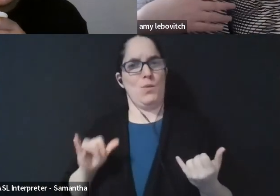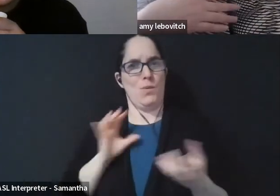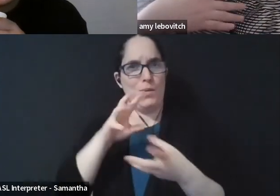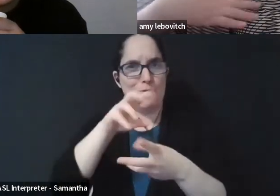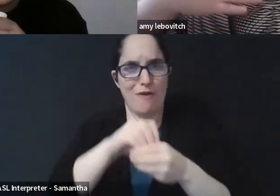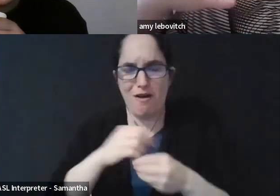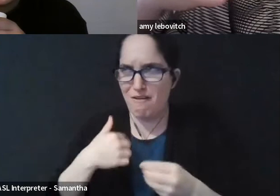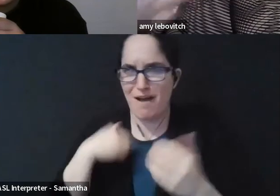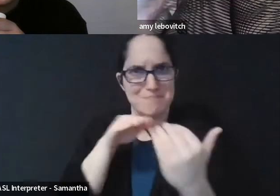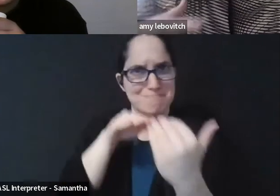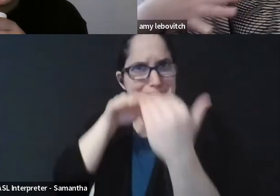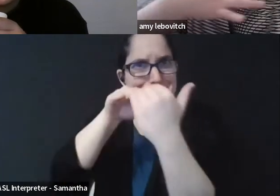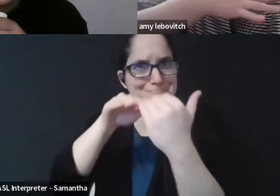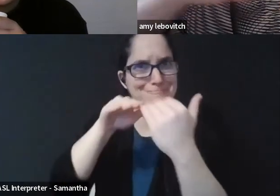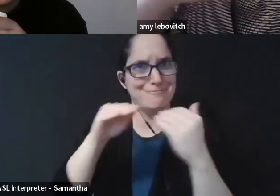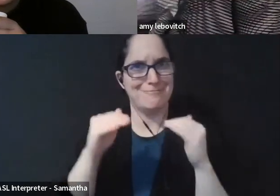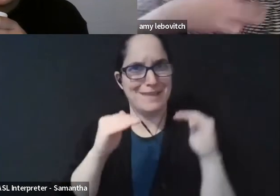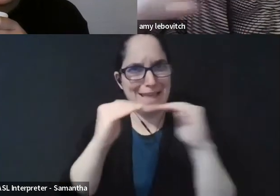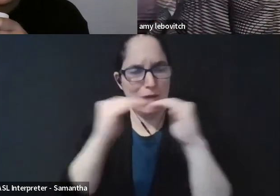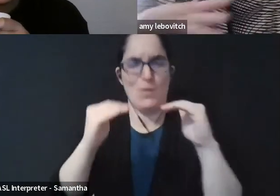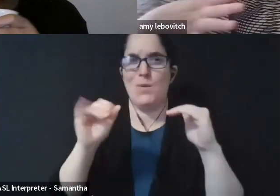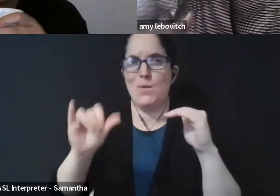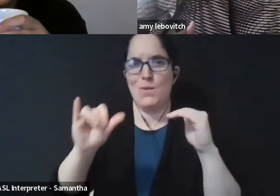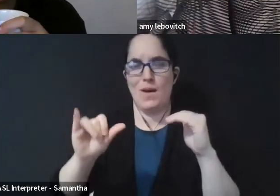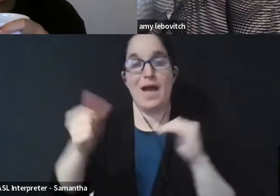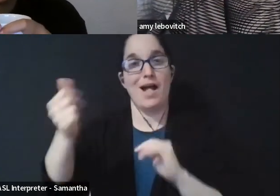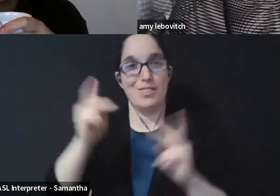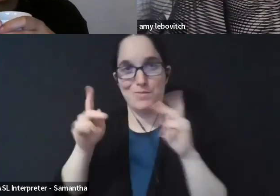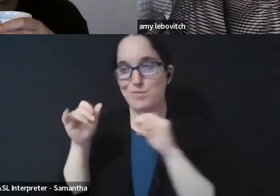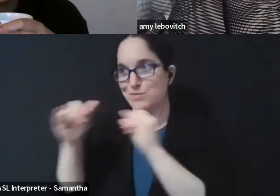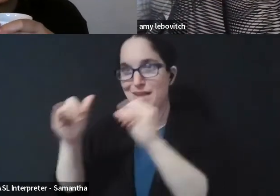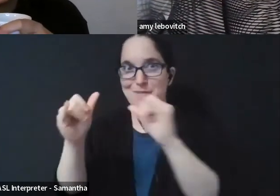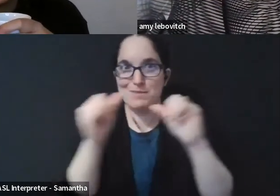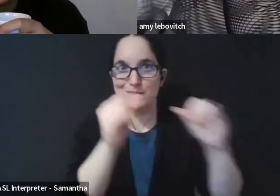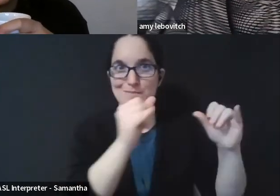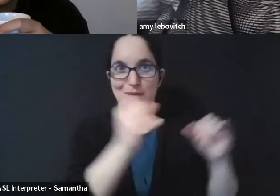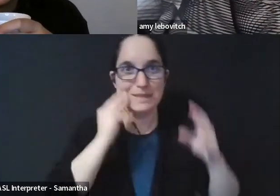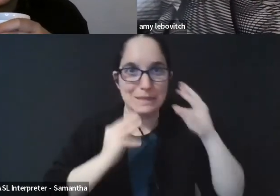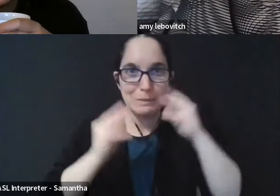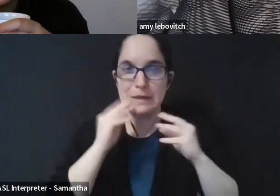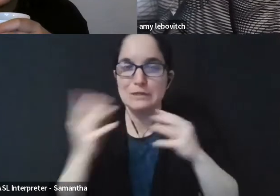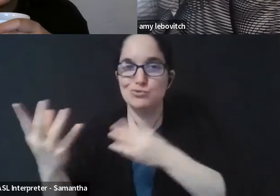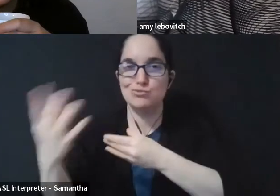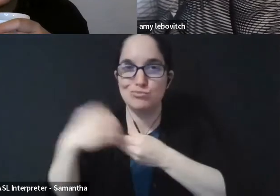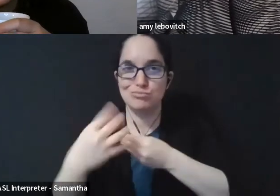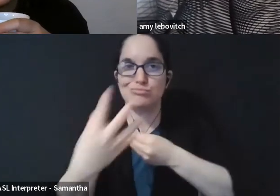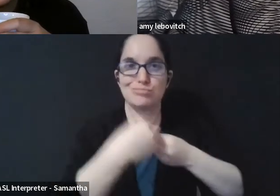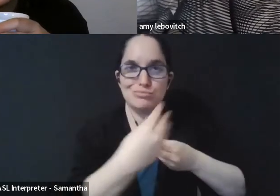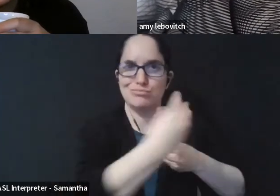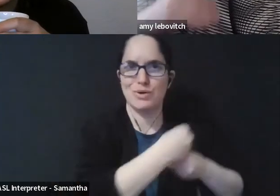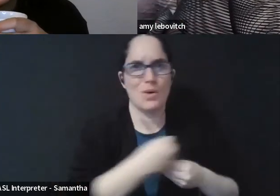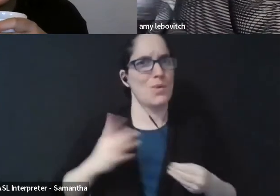and sort of helping to bring other people into that space has been super